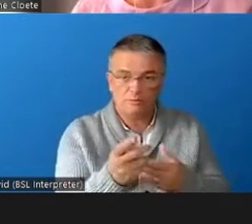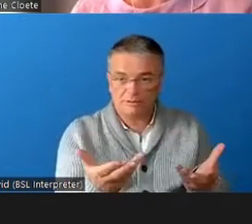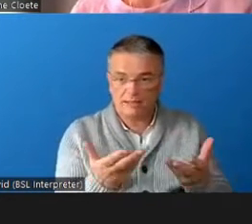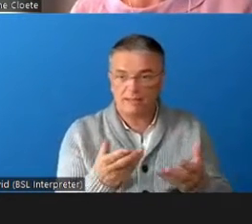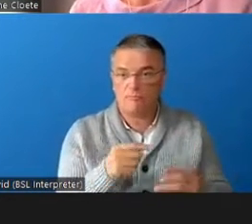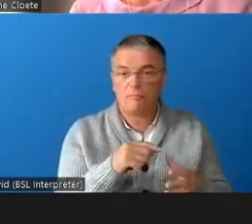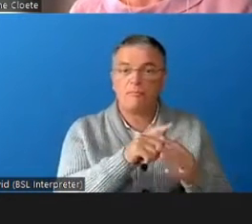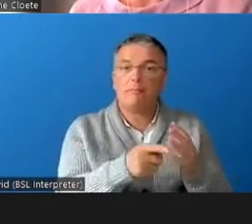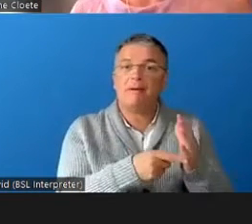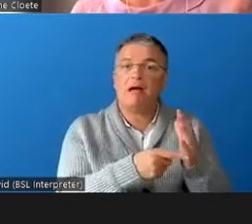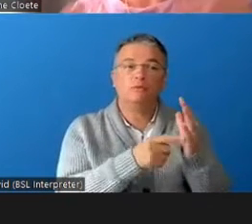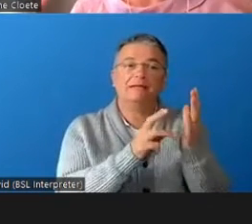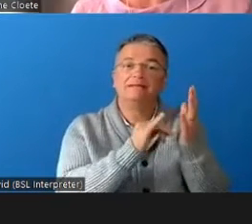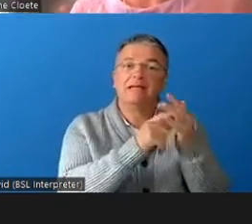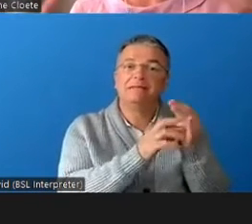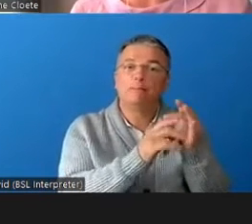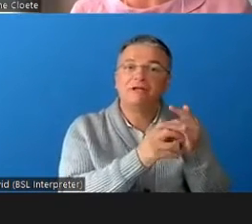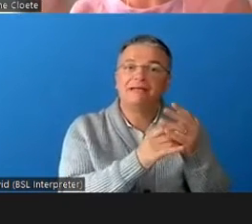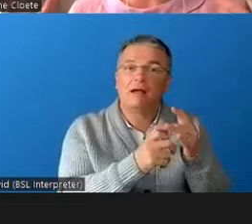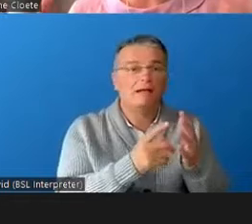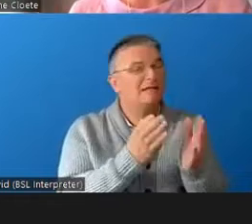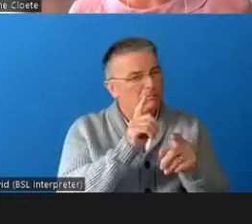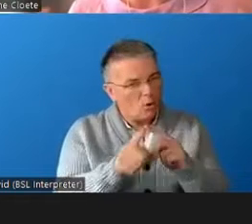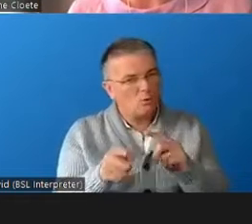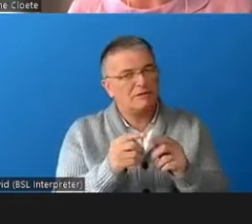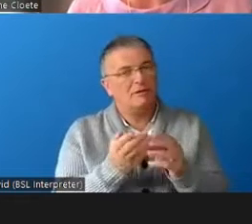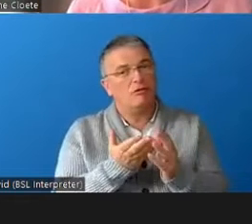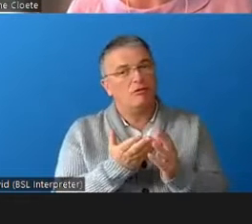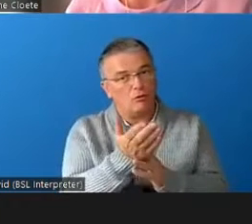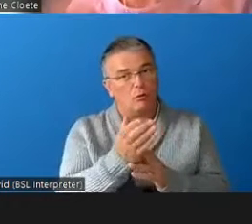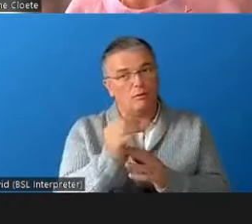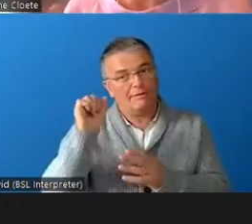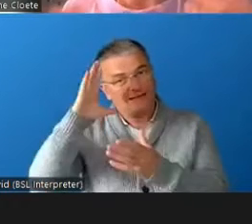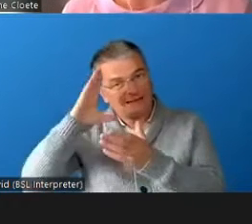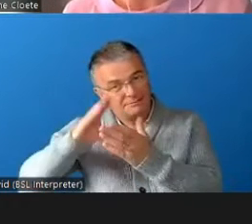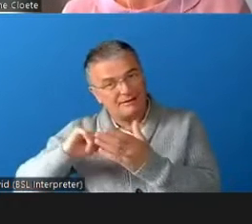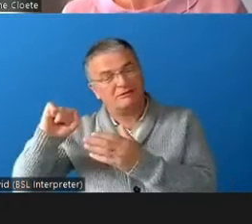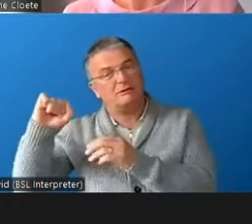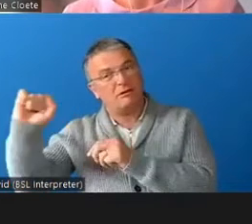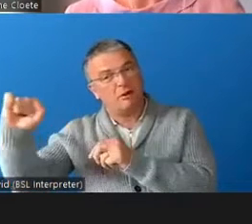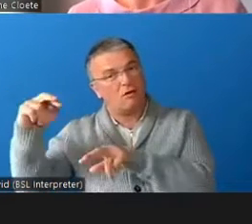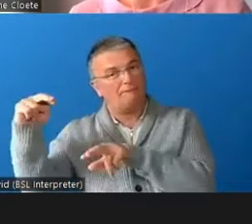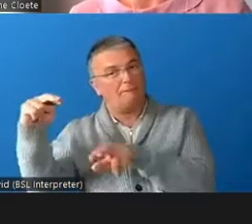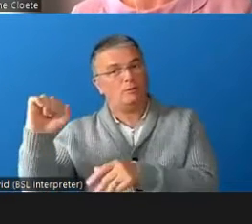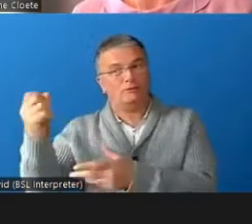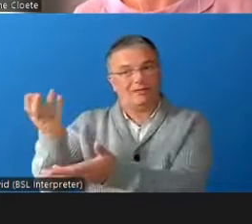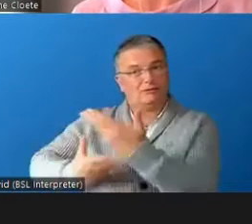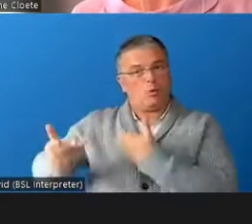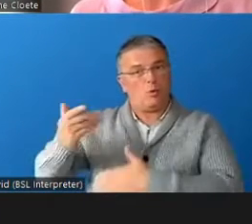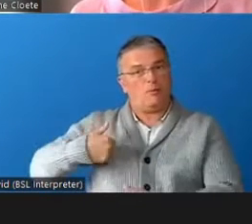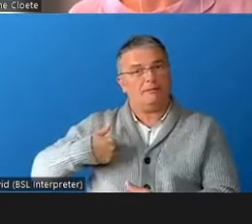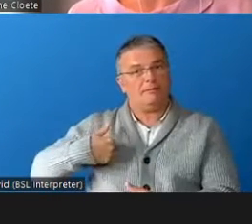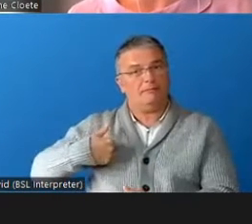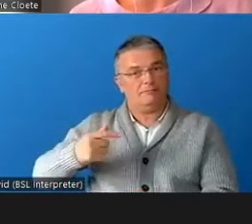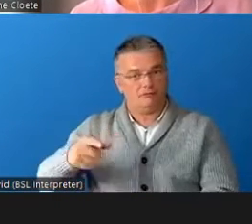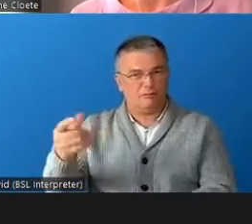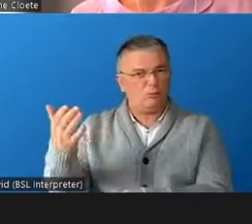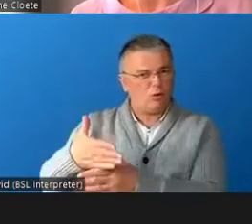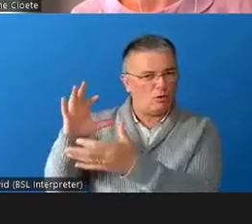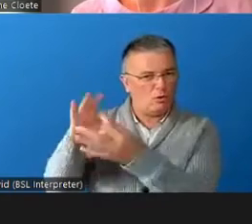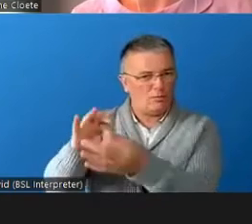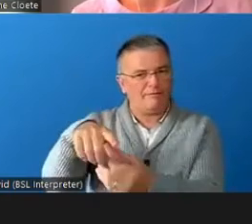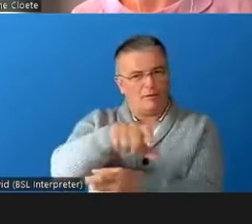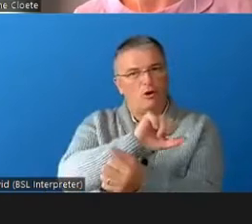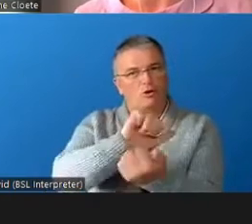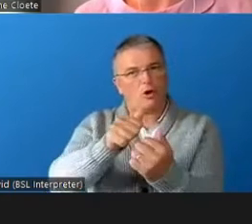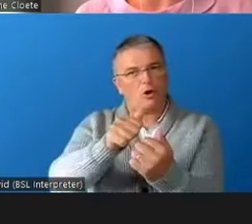Santa Monica is more through the eyes and also experiences that Agnes shared with me as she has worked with her